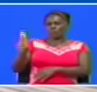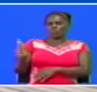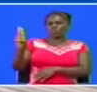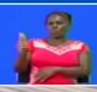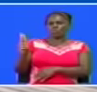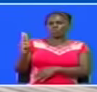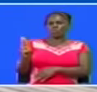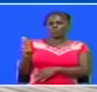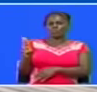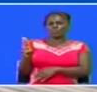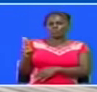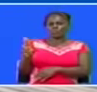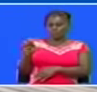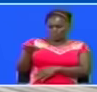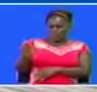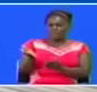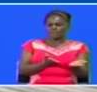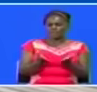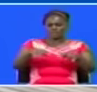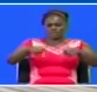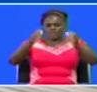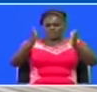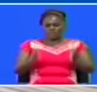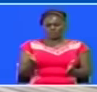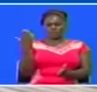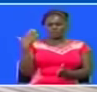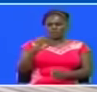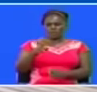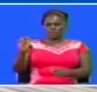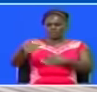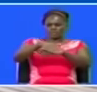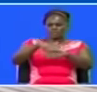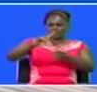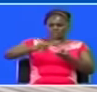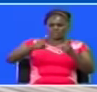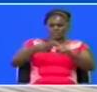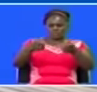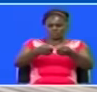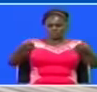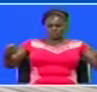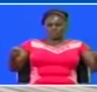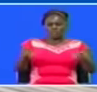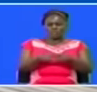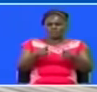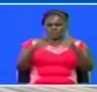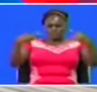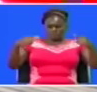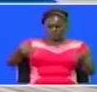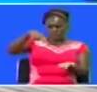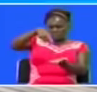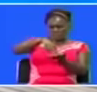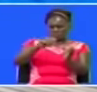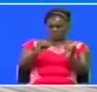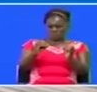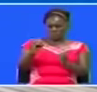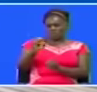Uhuru Kenyatta. He once served as chairman of the then East African Standard newspaper and unsuccessfully vied for the